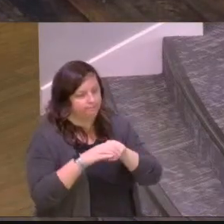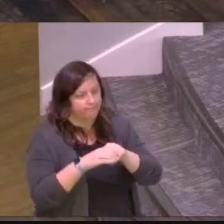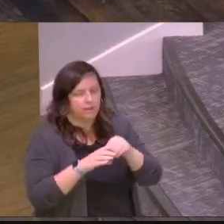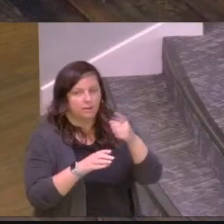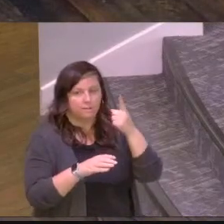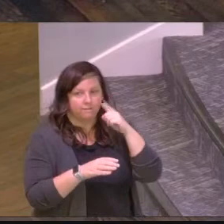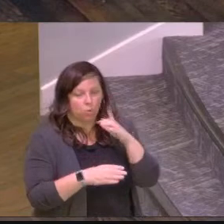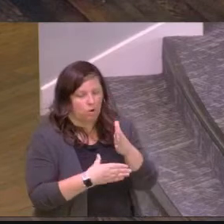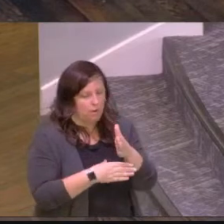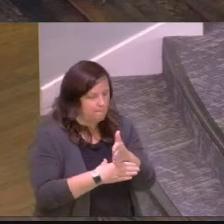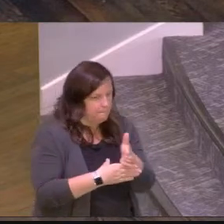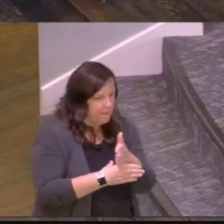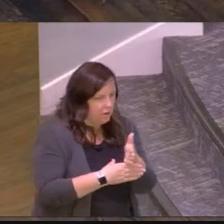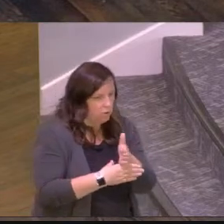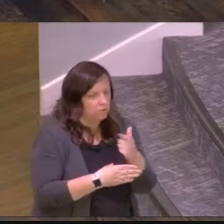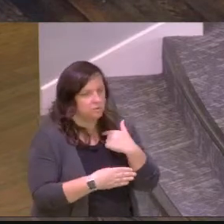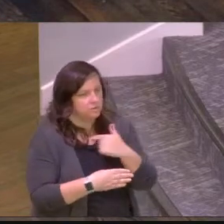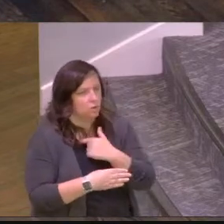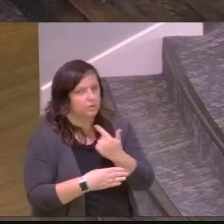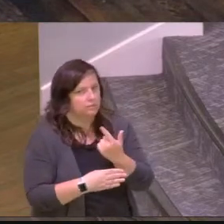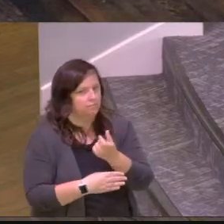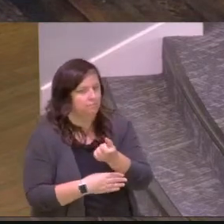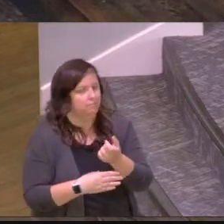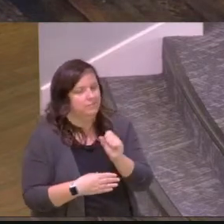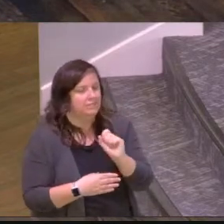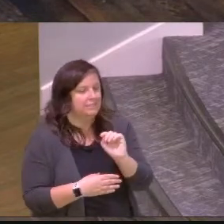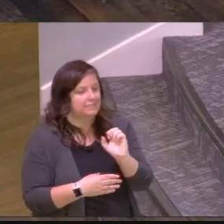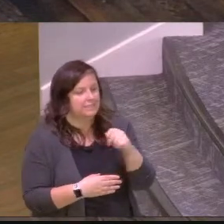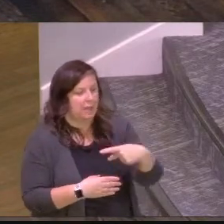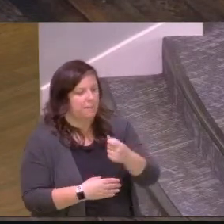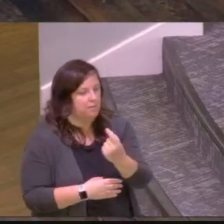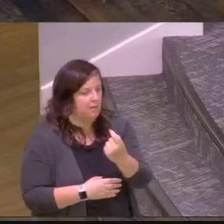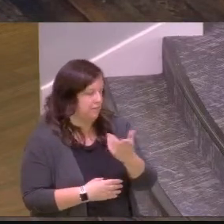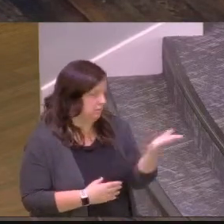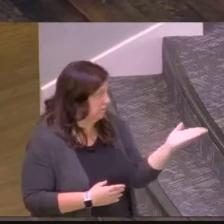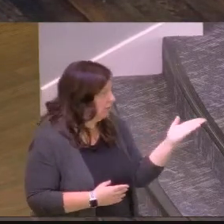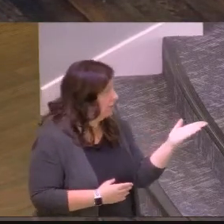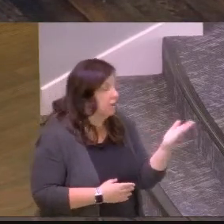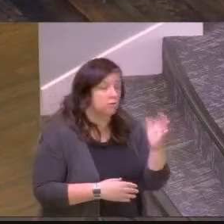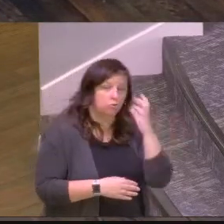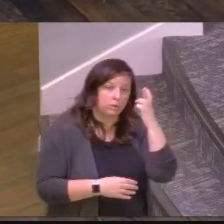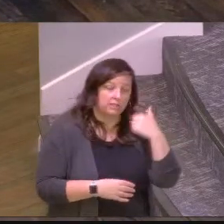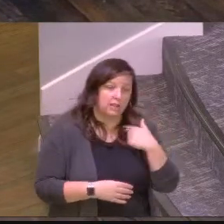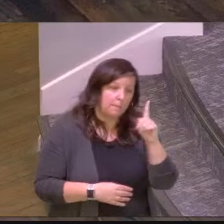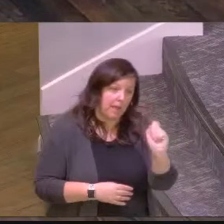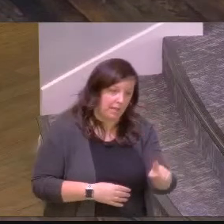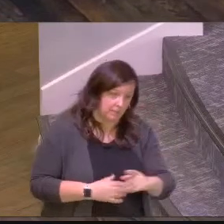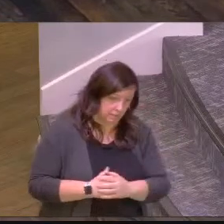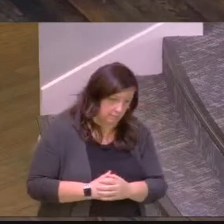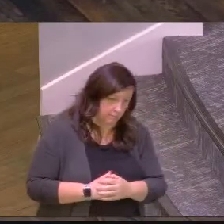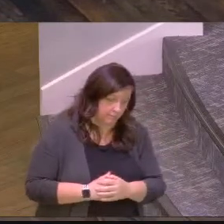have budgeted at a step 11. Okay, I mean, the reason I'm asking is that we were having